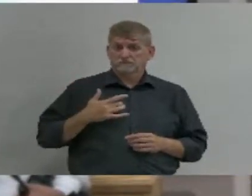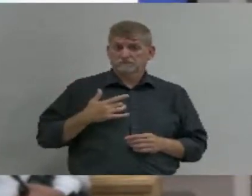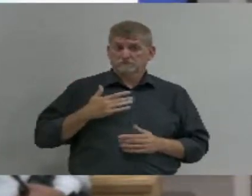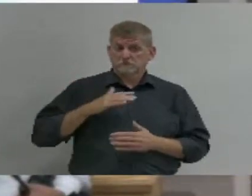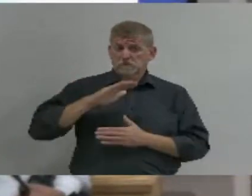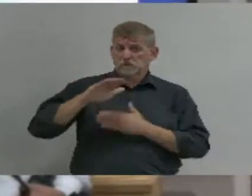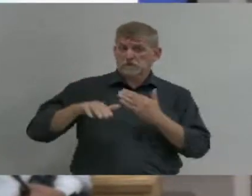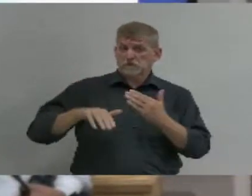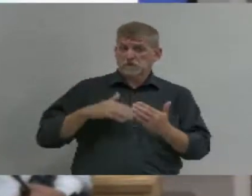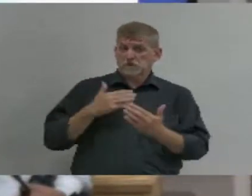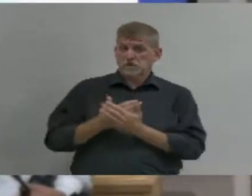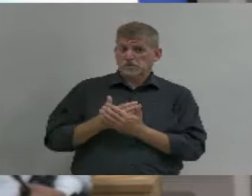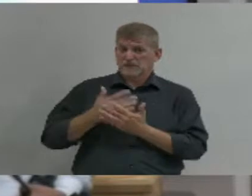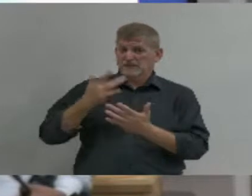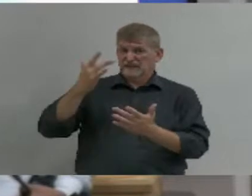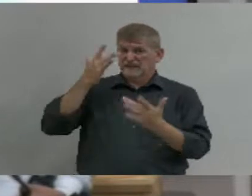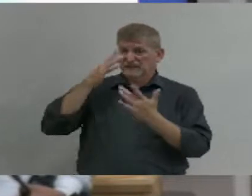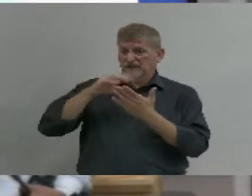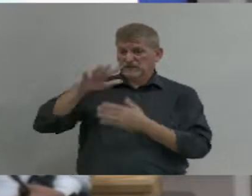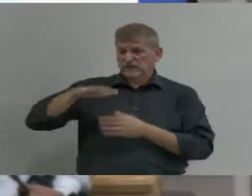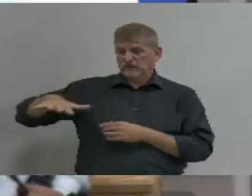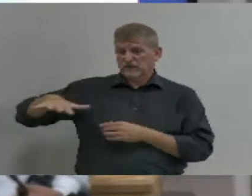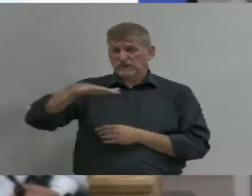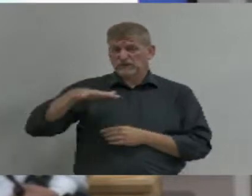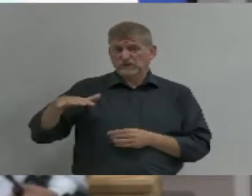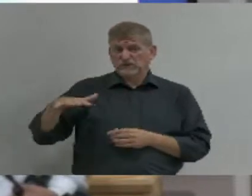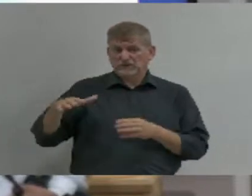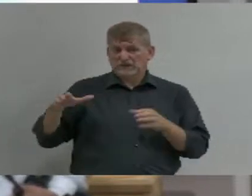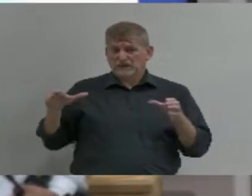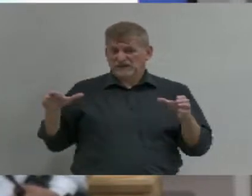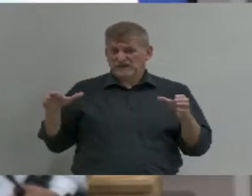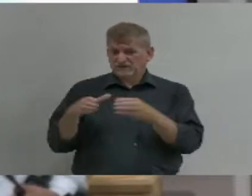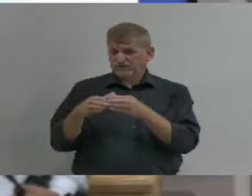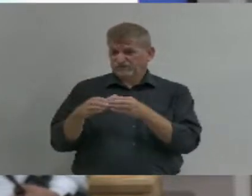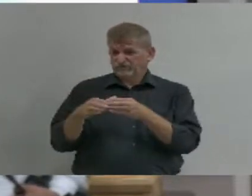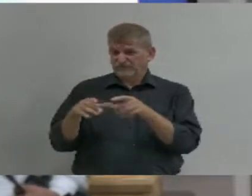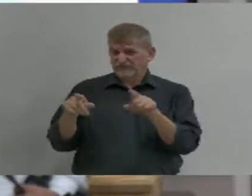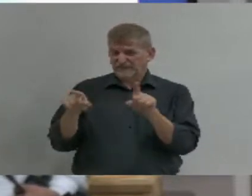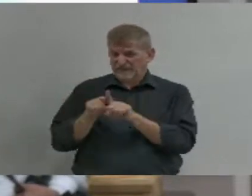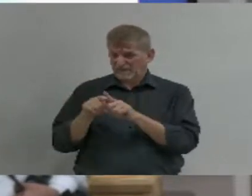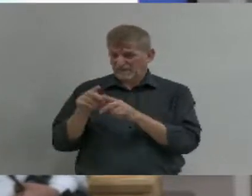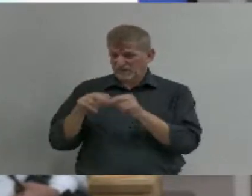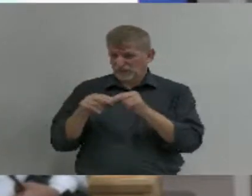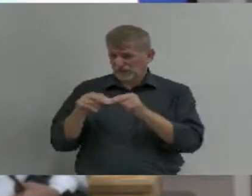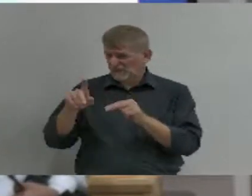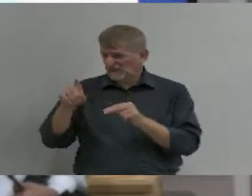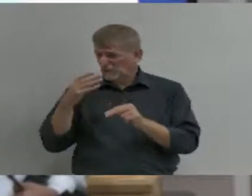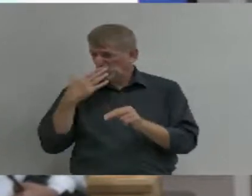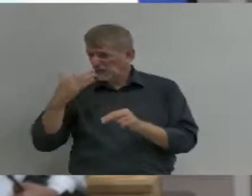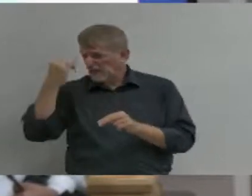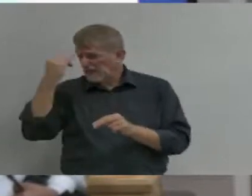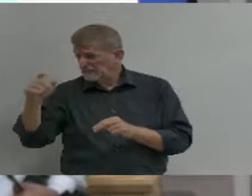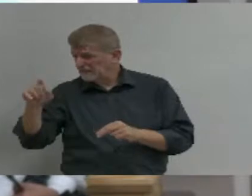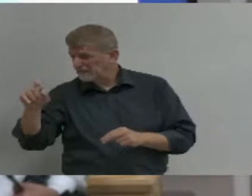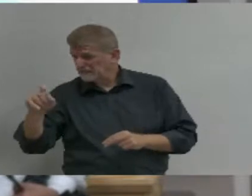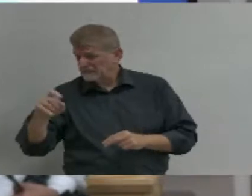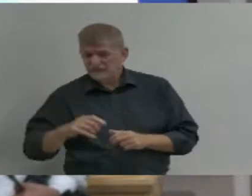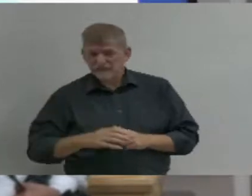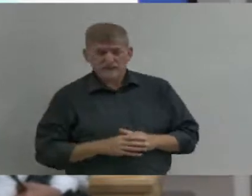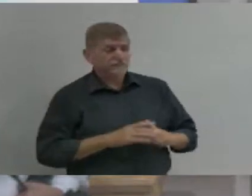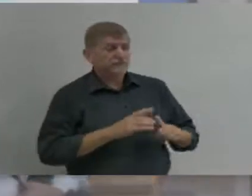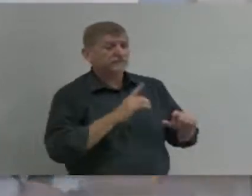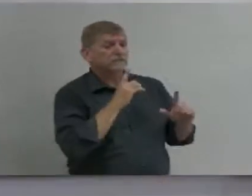family housing is also located? No, because we have things where we have our isolation space is